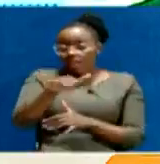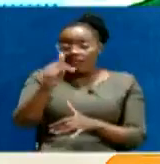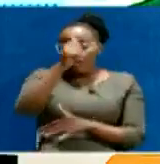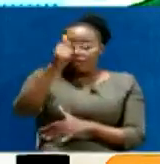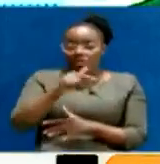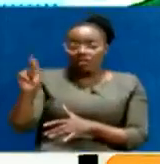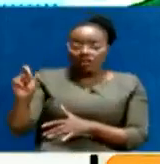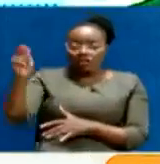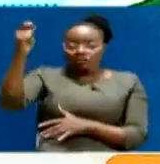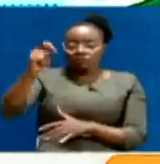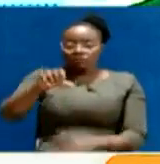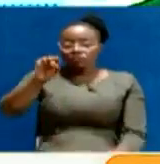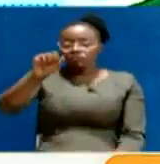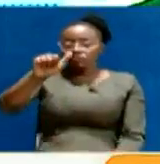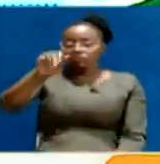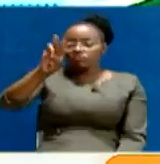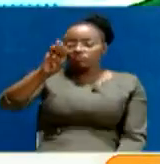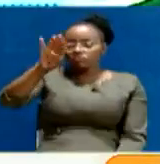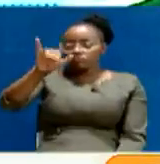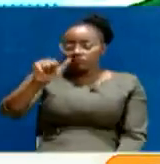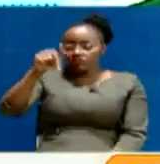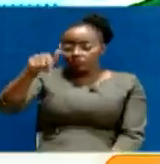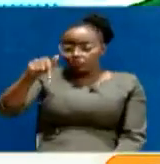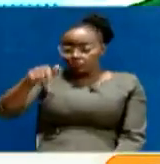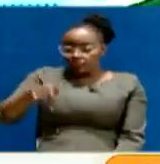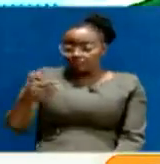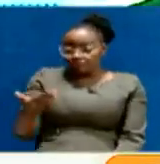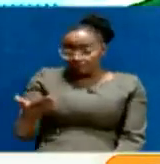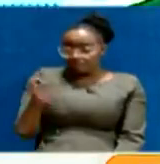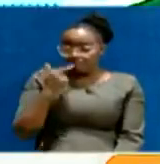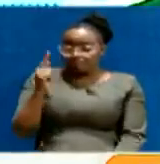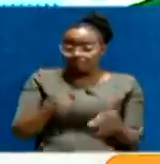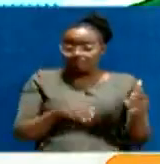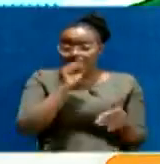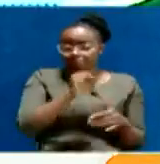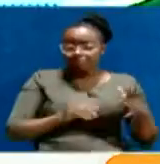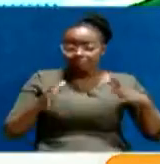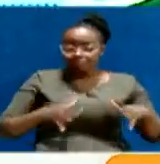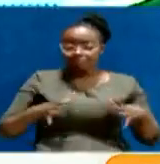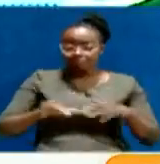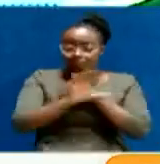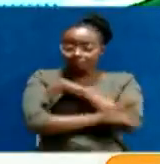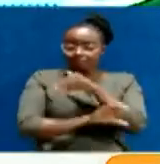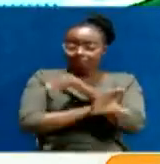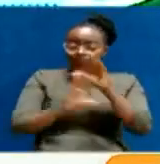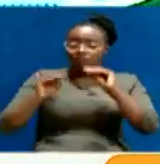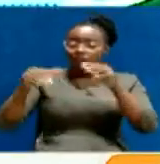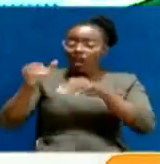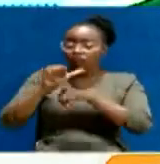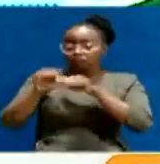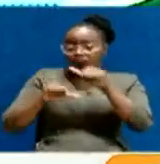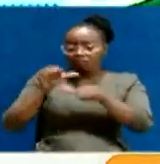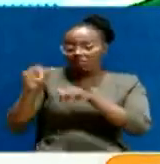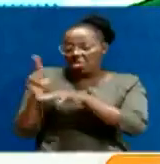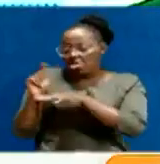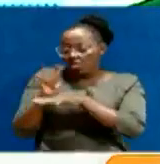And Tanzania's President Samia Suluhu Hassan earlier today said that the elderly in the country would be taught about COVID-19